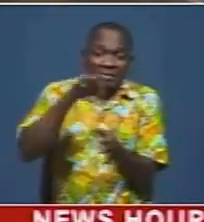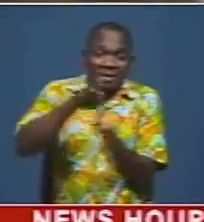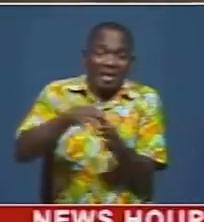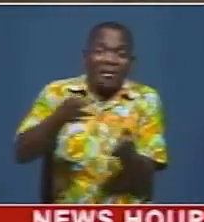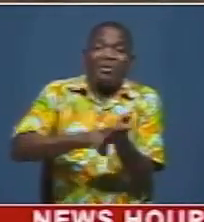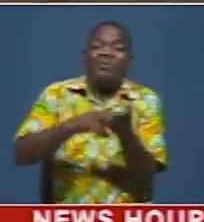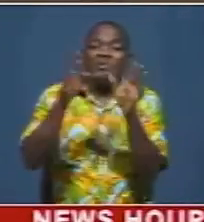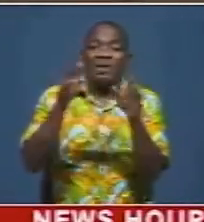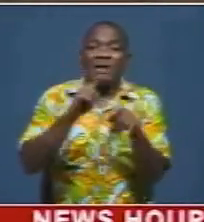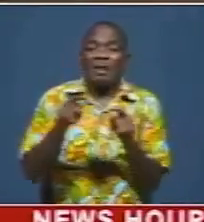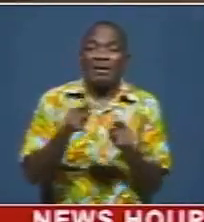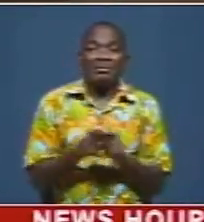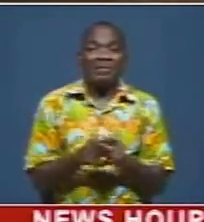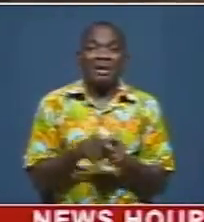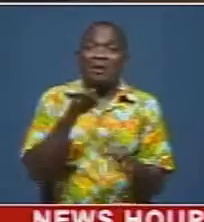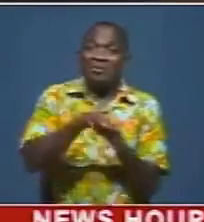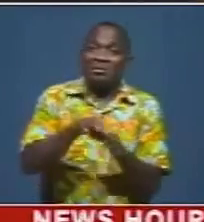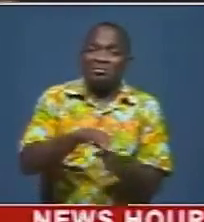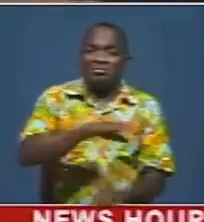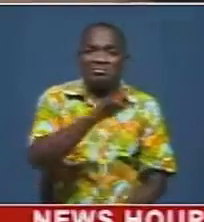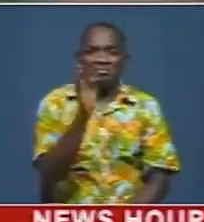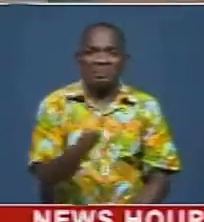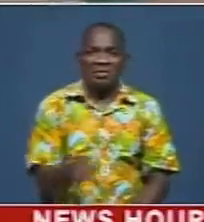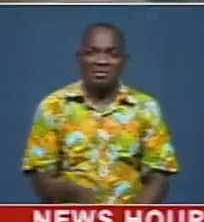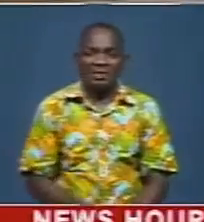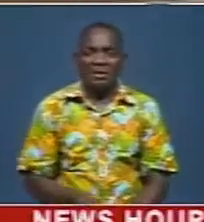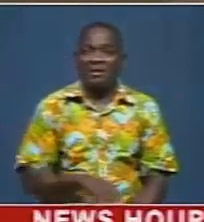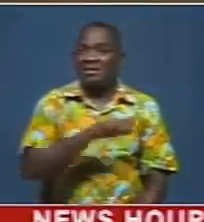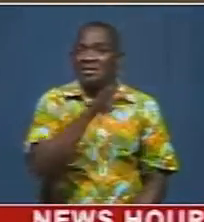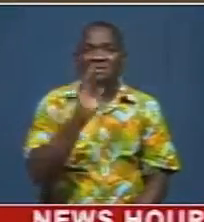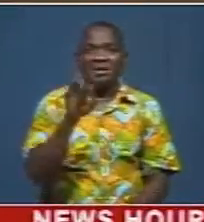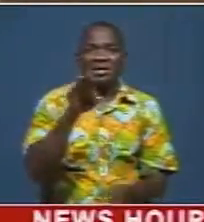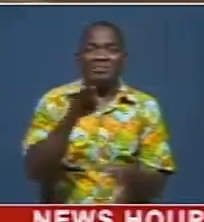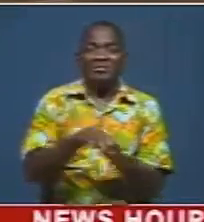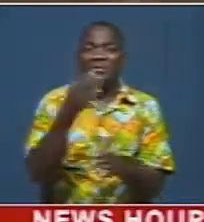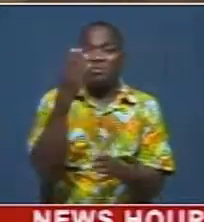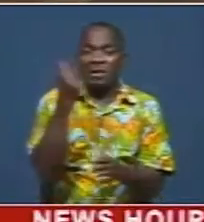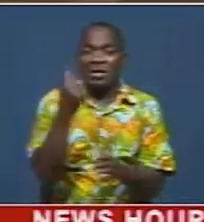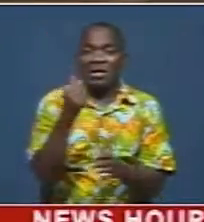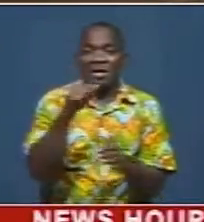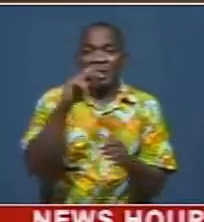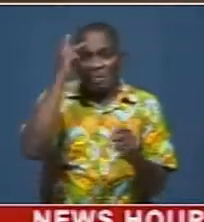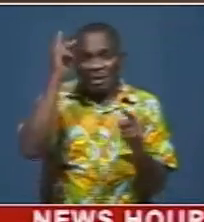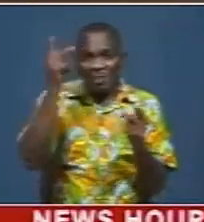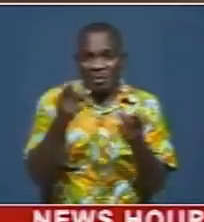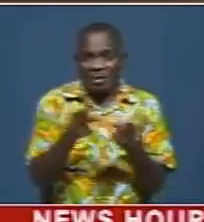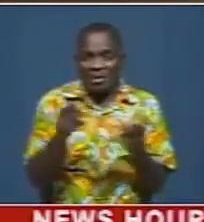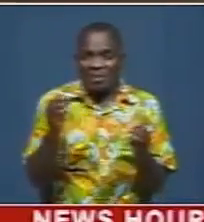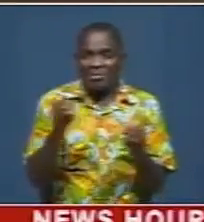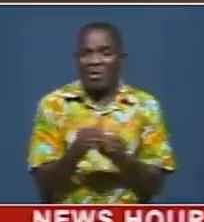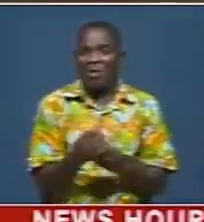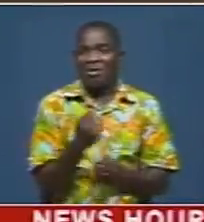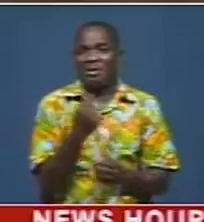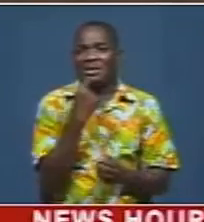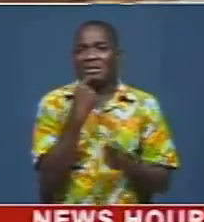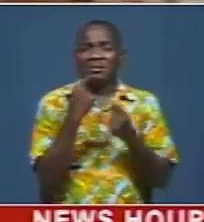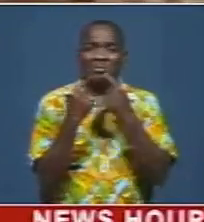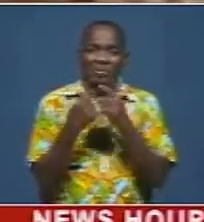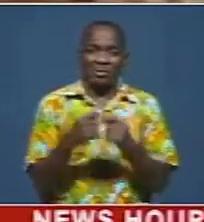card but are reluctant to take part in the 2020 elections because they are disappointed in politicians.